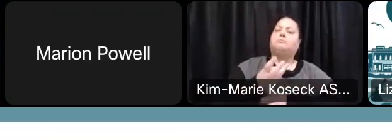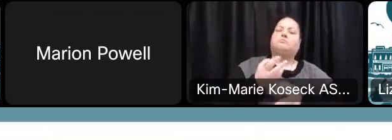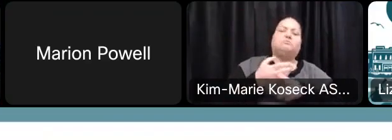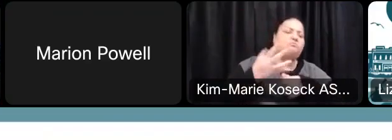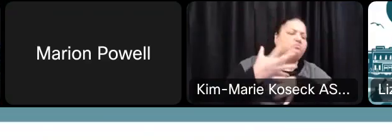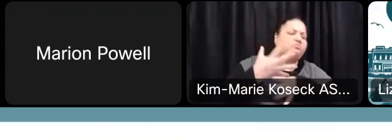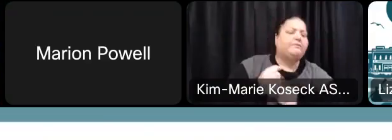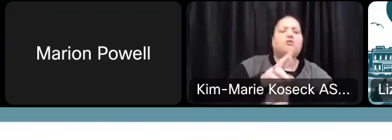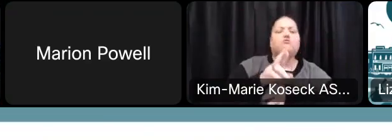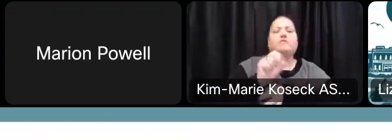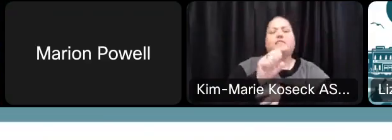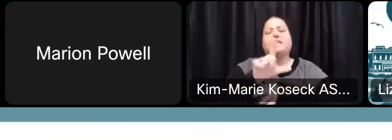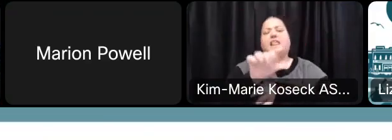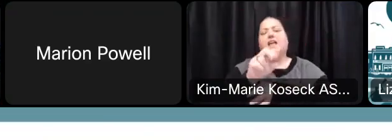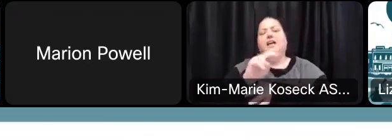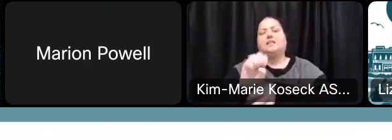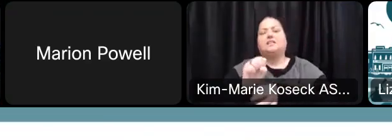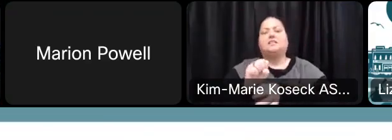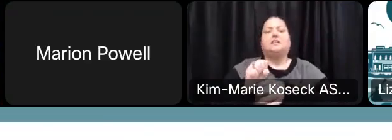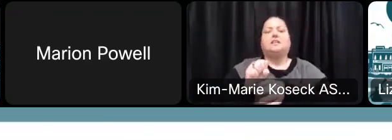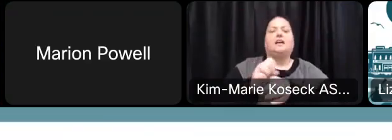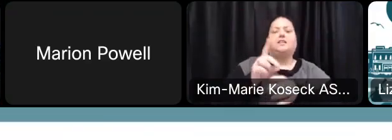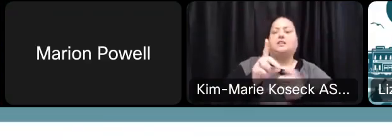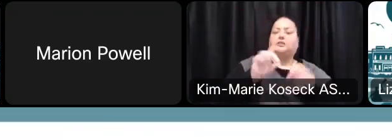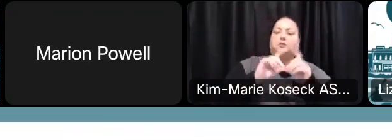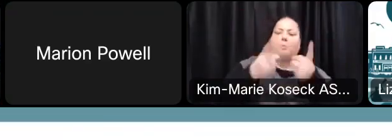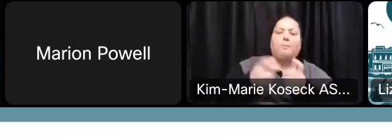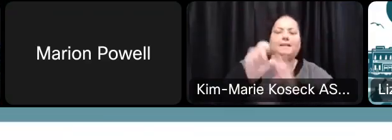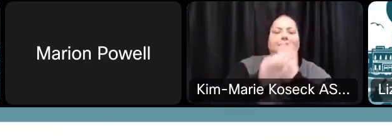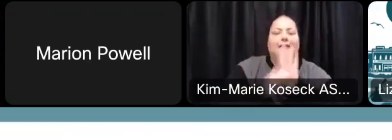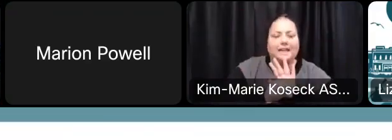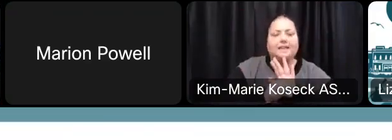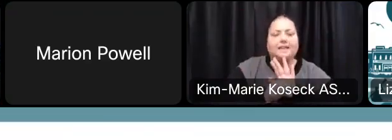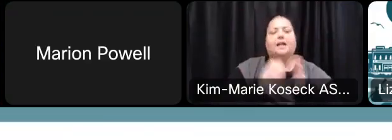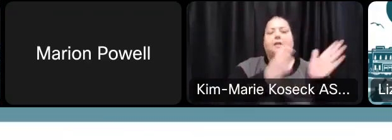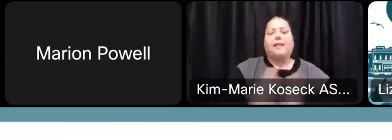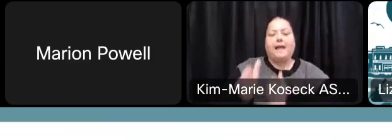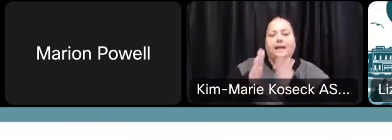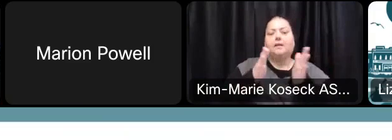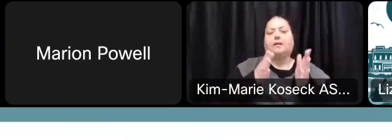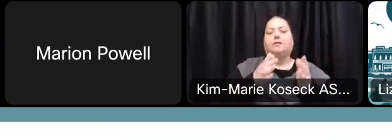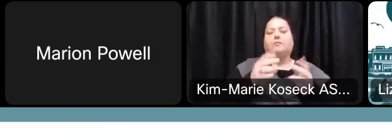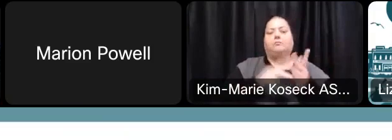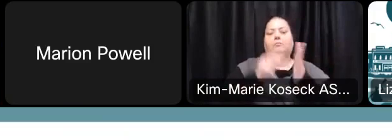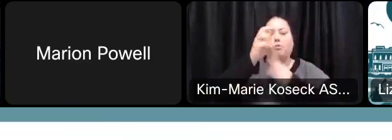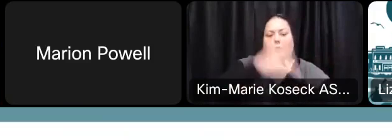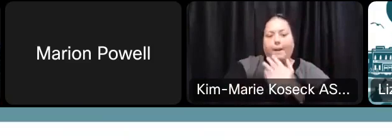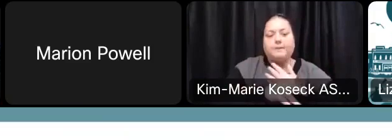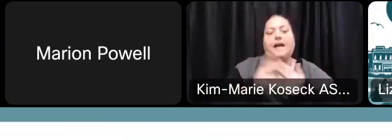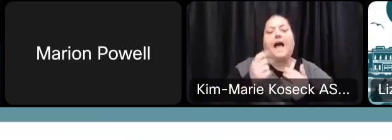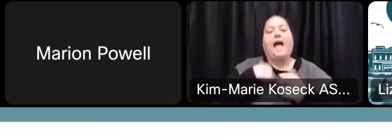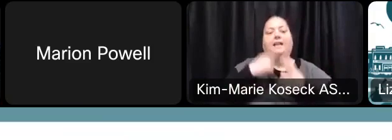over what resiliency means at the Department of State, cover resiliency in our planning programs, and amplify some